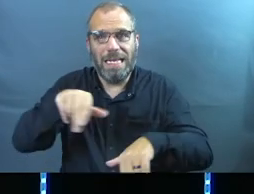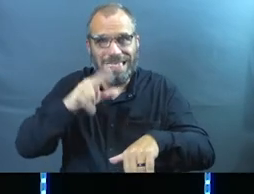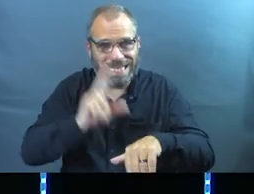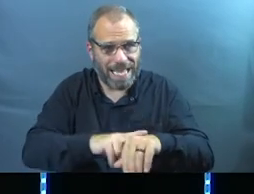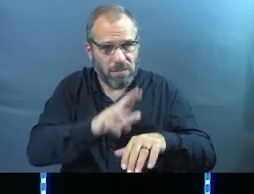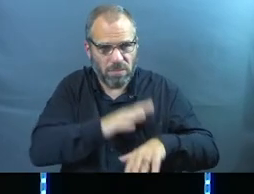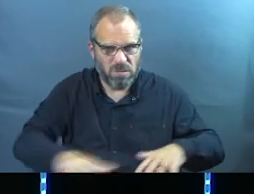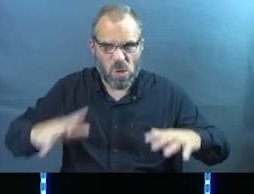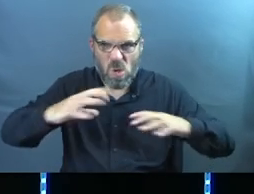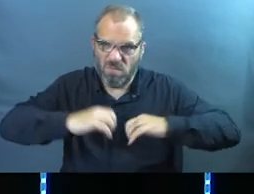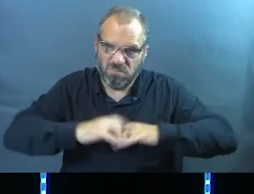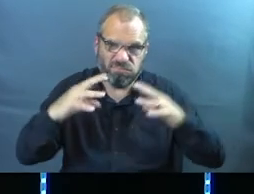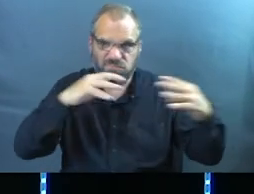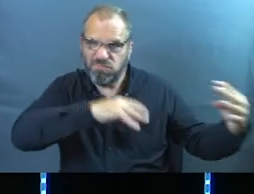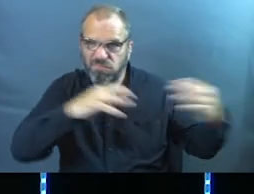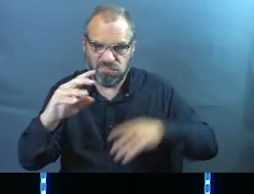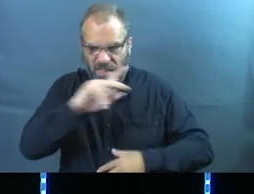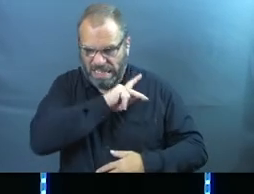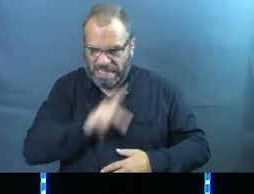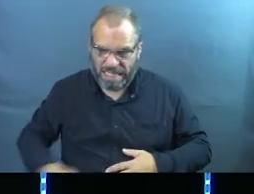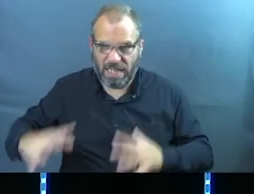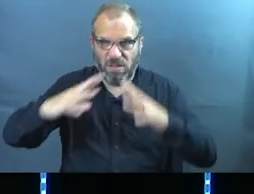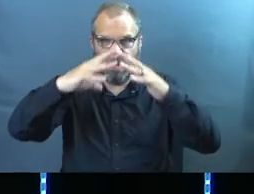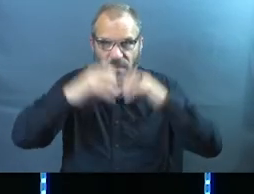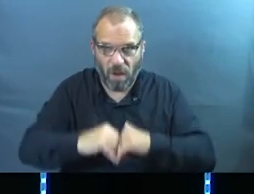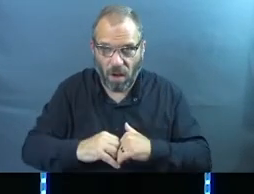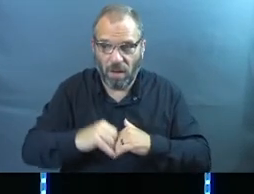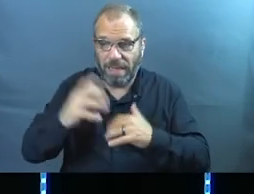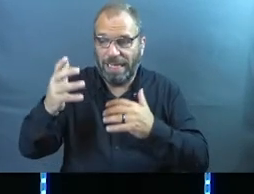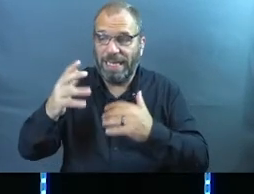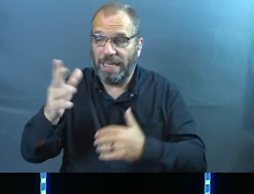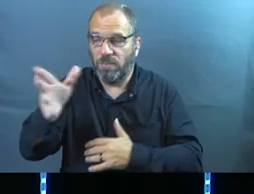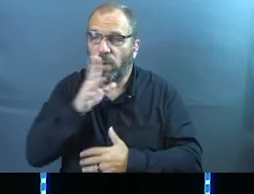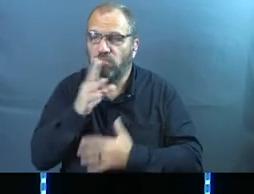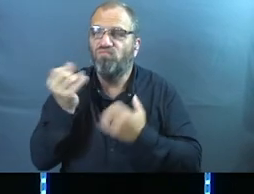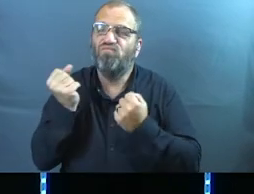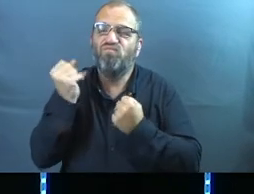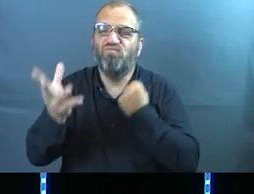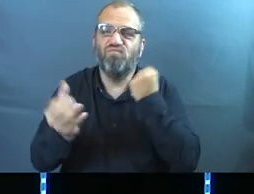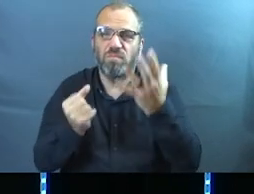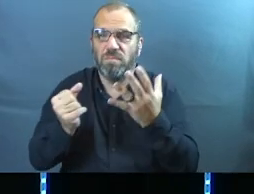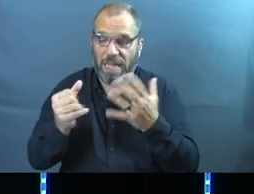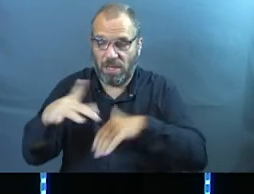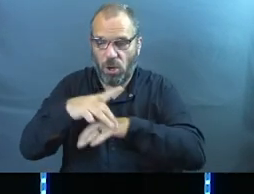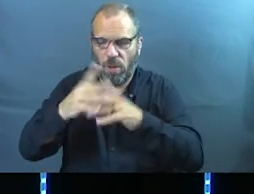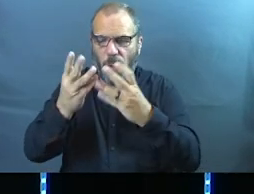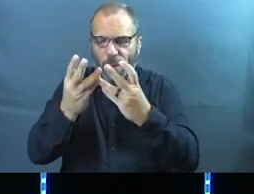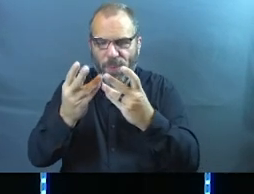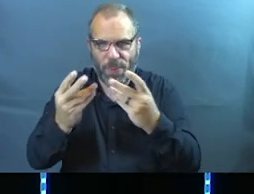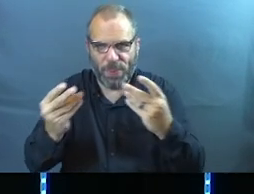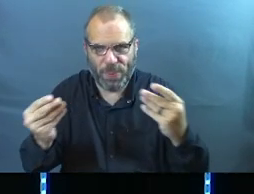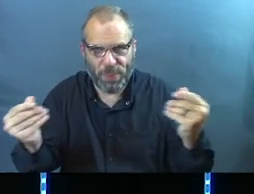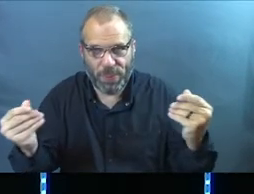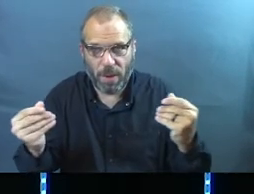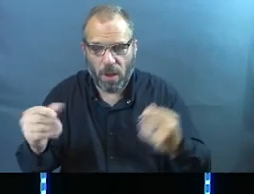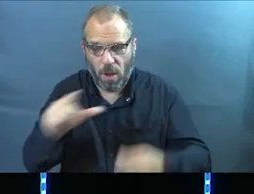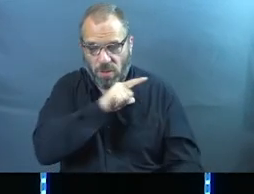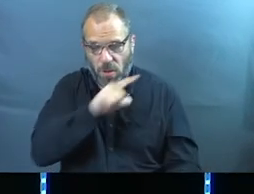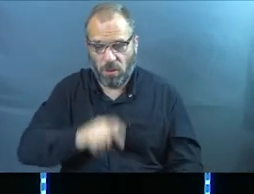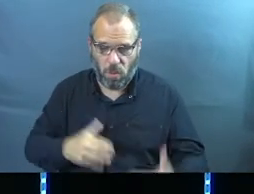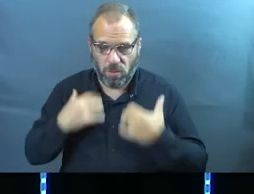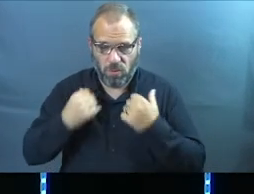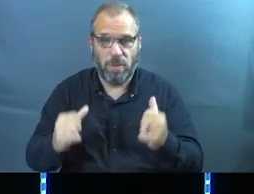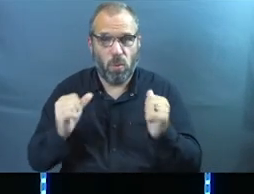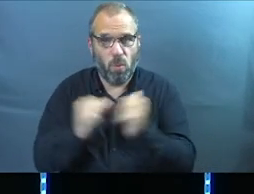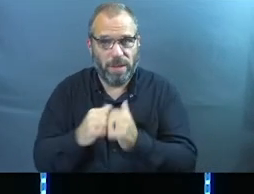Nations are in uproar, kingdoms fall. He lifts his voice, the earth melts. The Lord Almighty